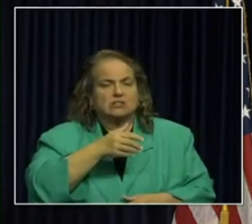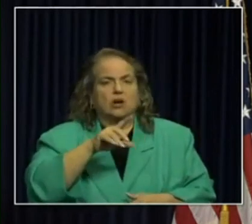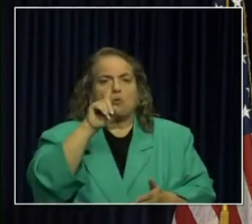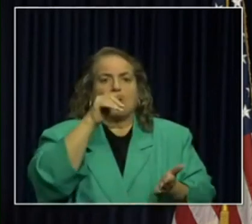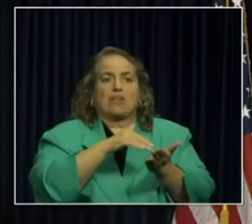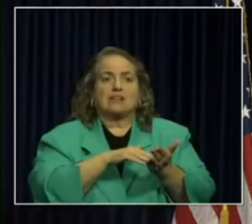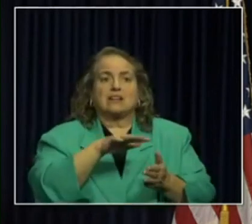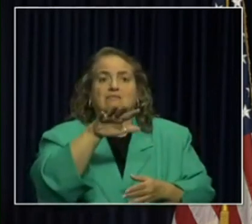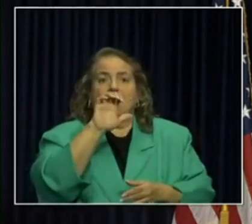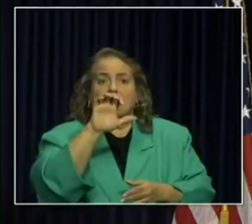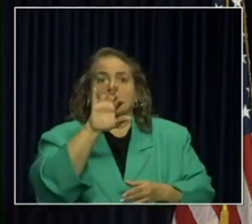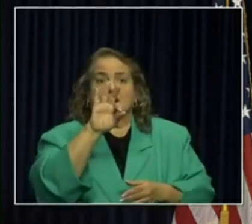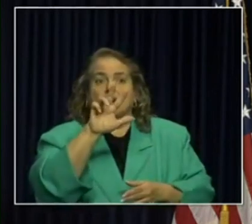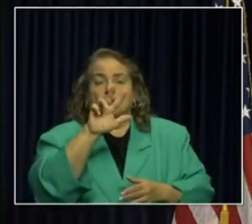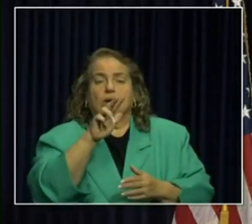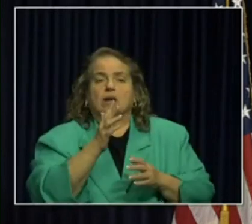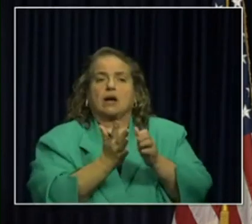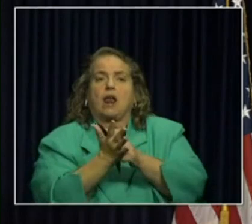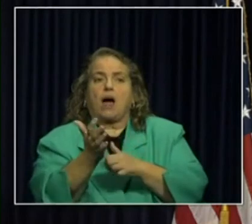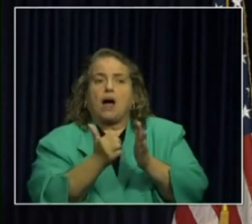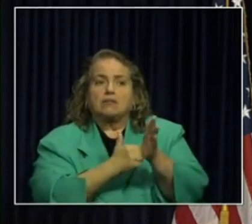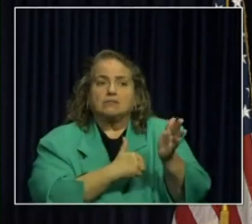1,593 boxes of gloves,